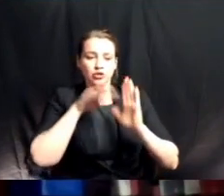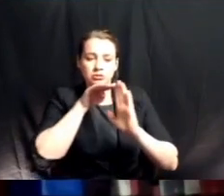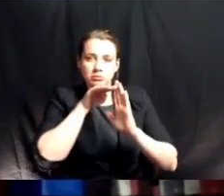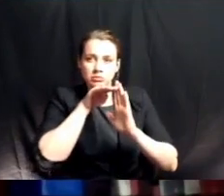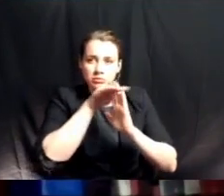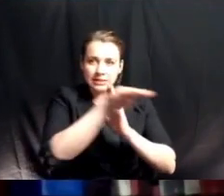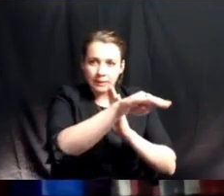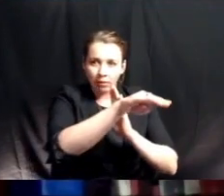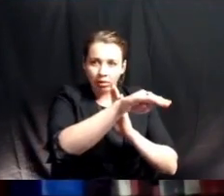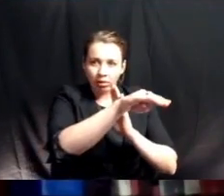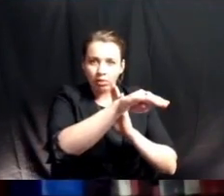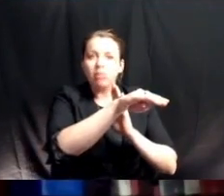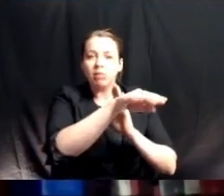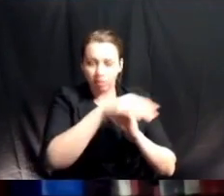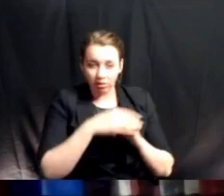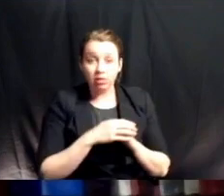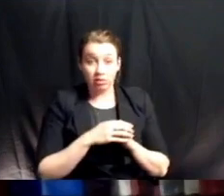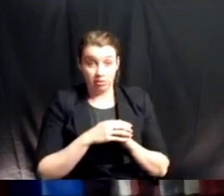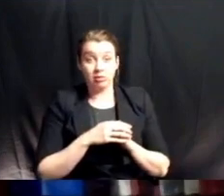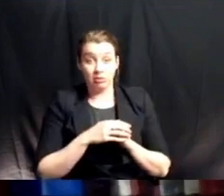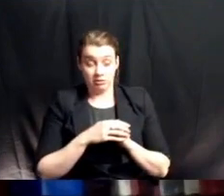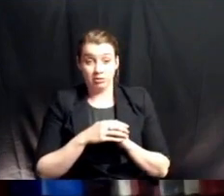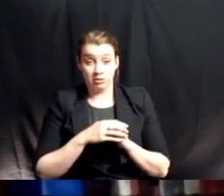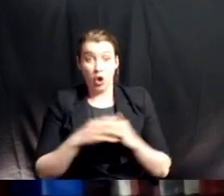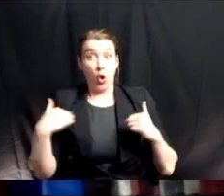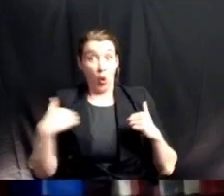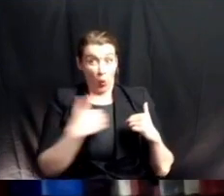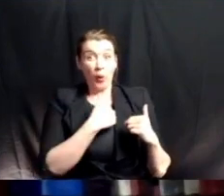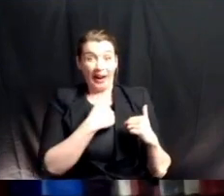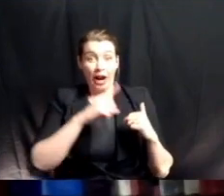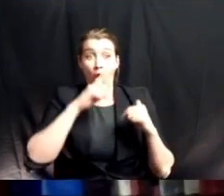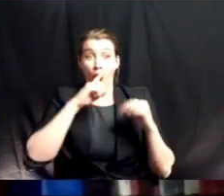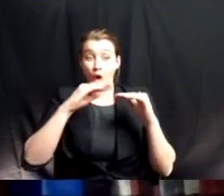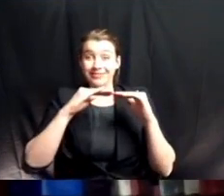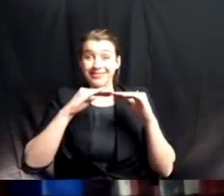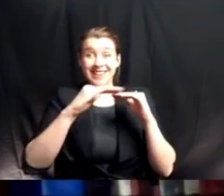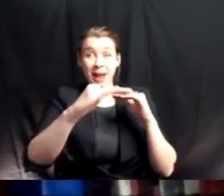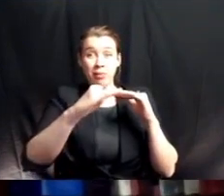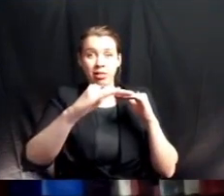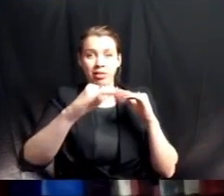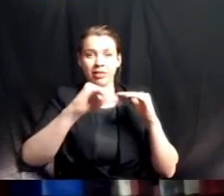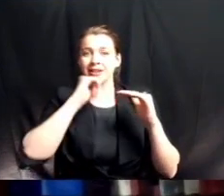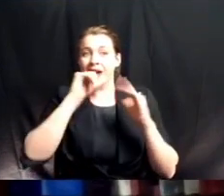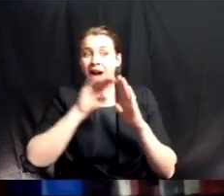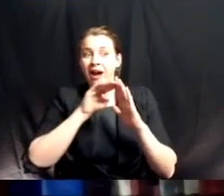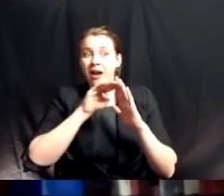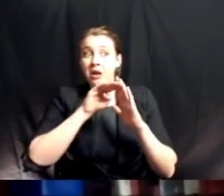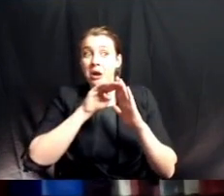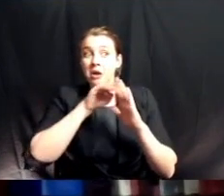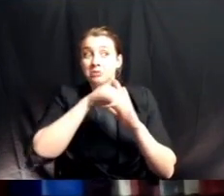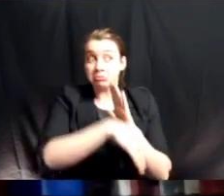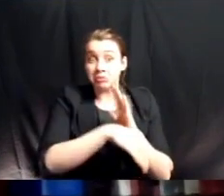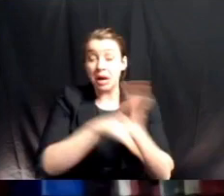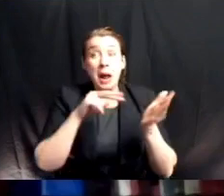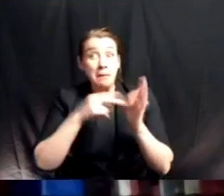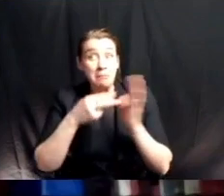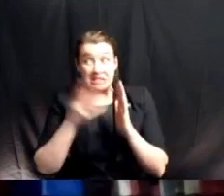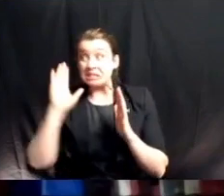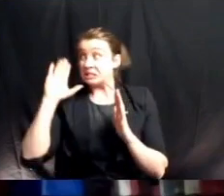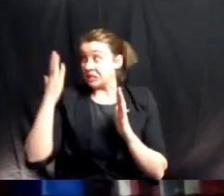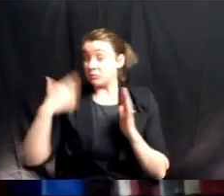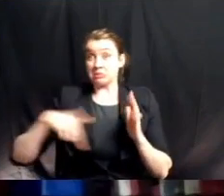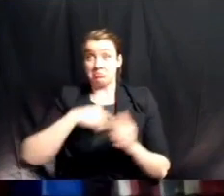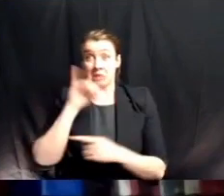roughly speaking only stable, not moving downward. So it's highly likely that we will move into phase